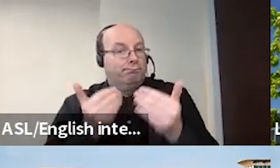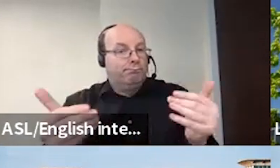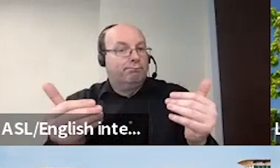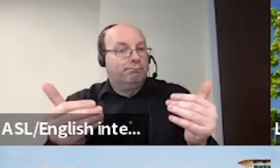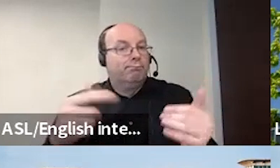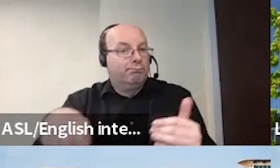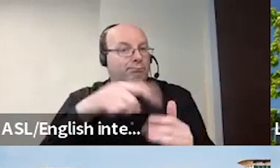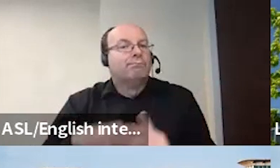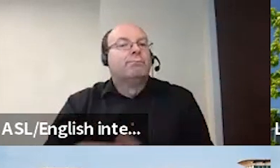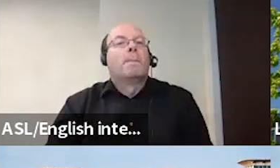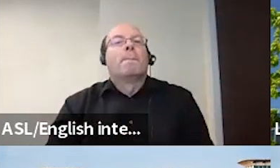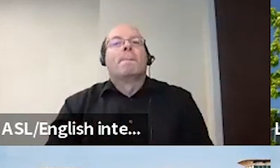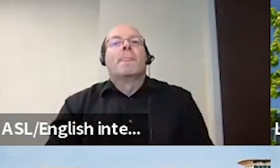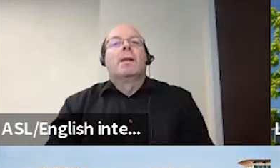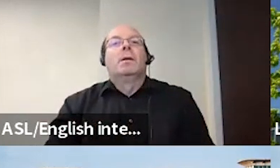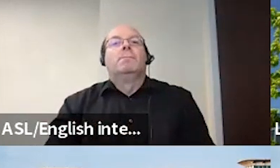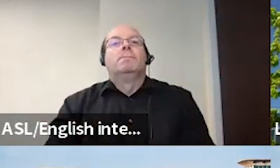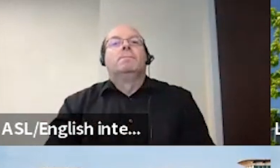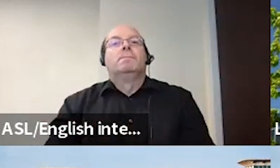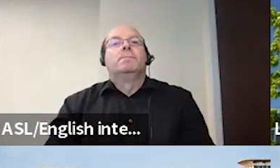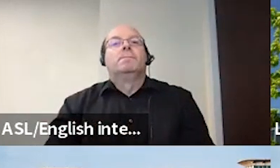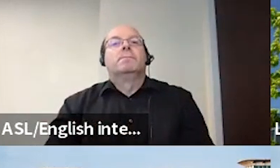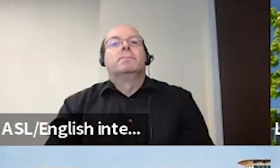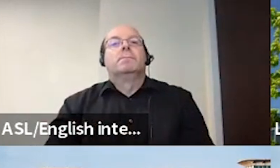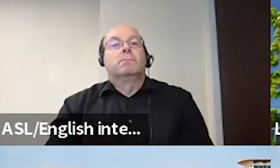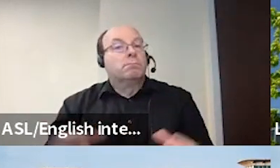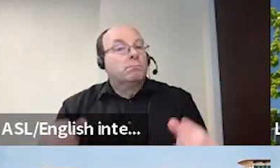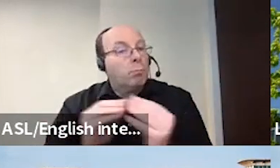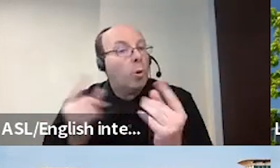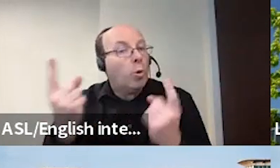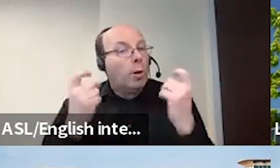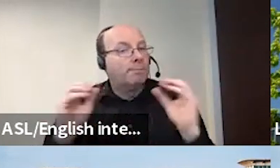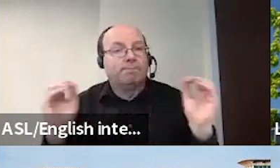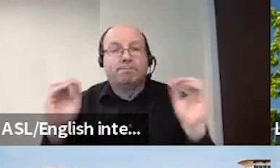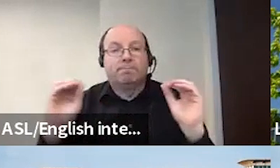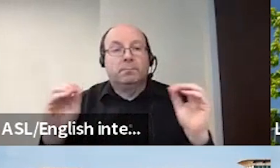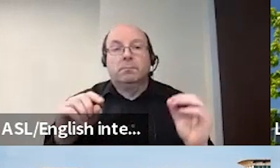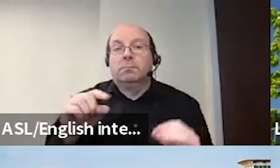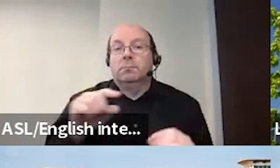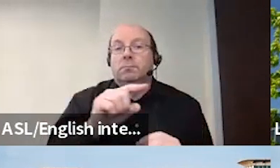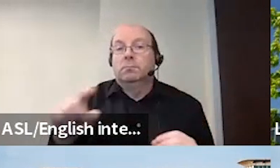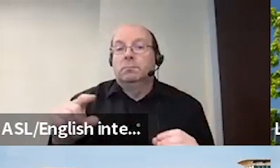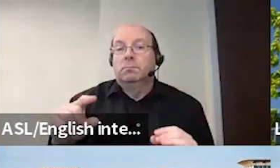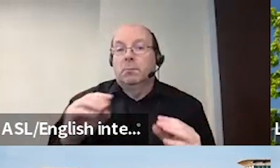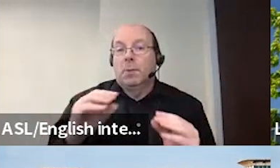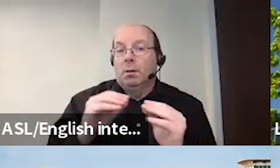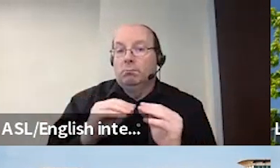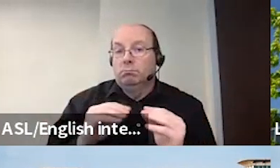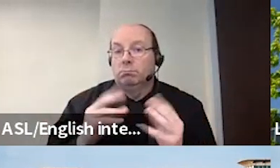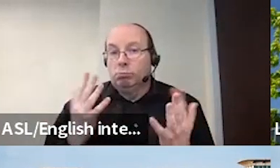All right. We don't have any other questions. I'll give it a moment to see if anybody has any additional follow-up